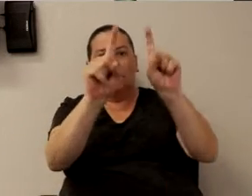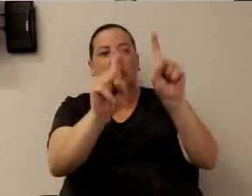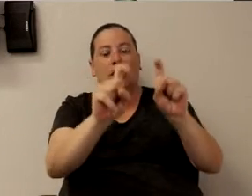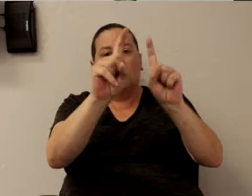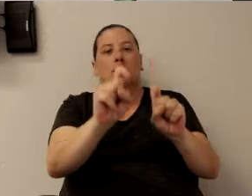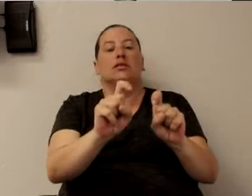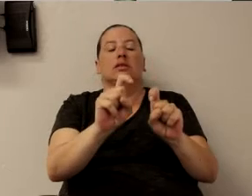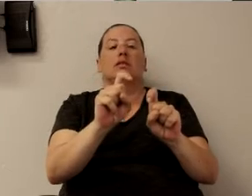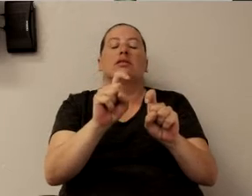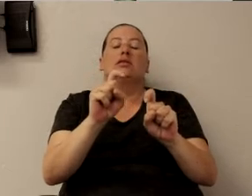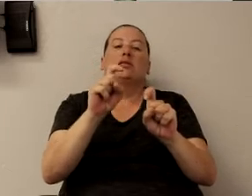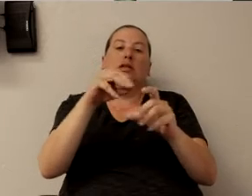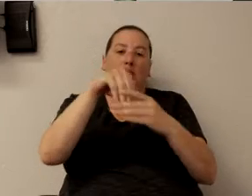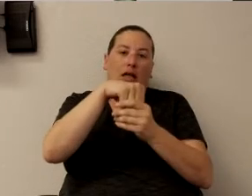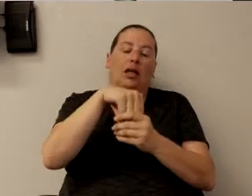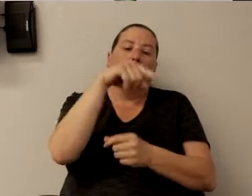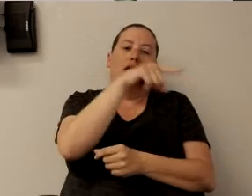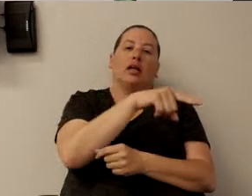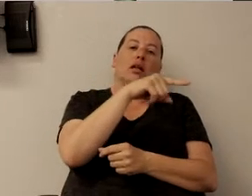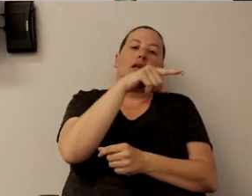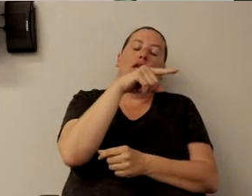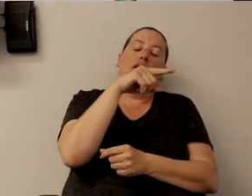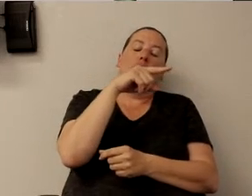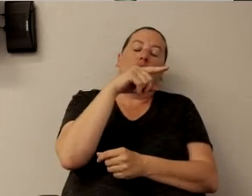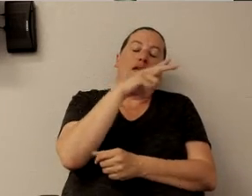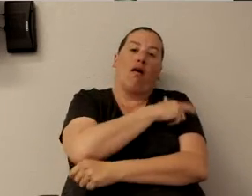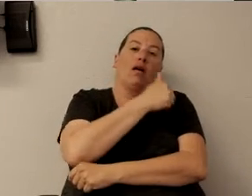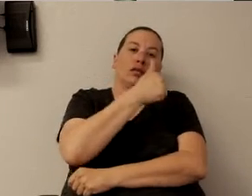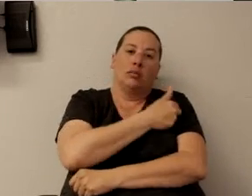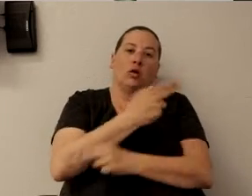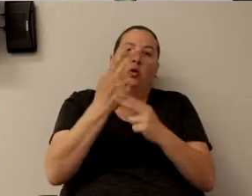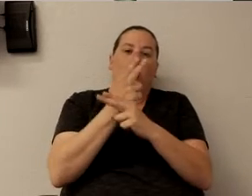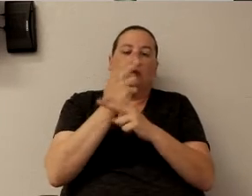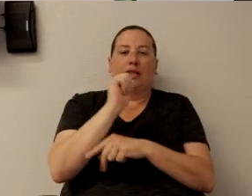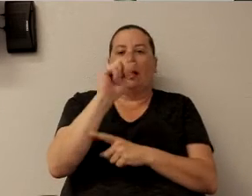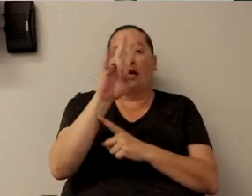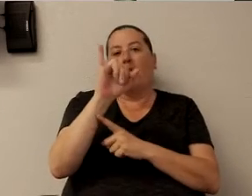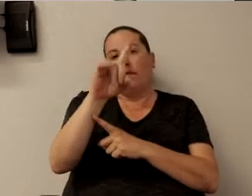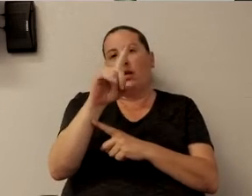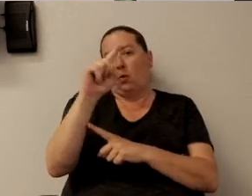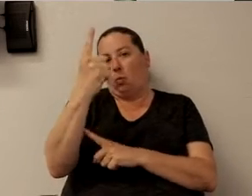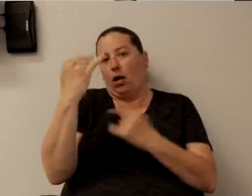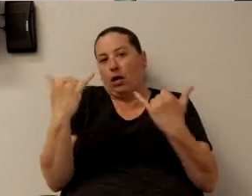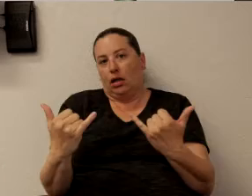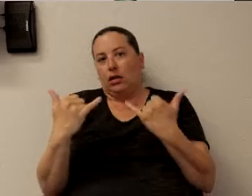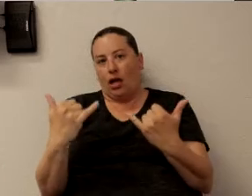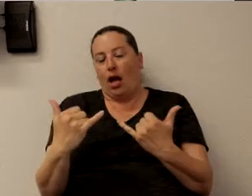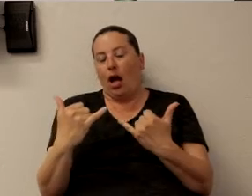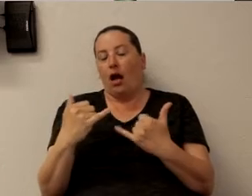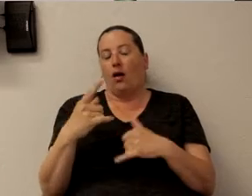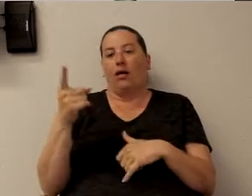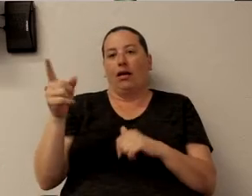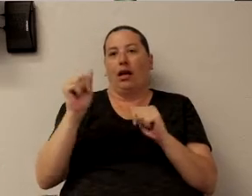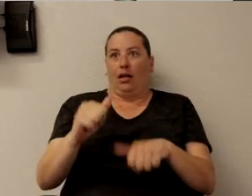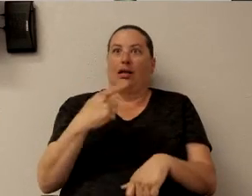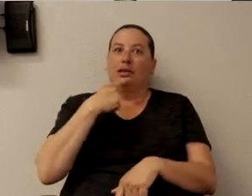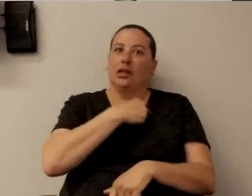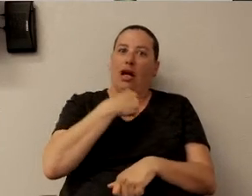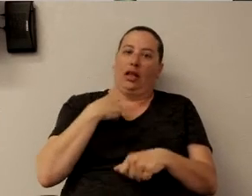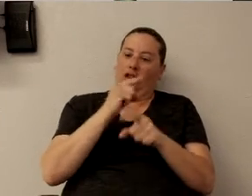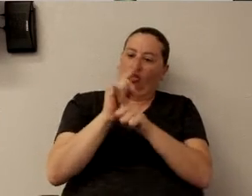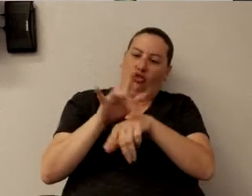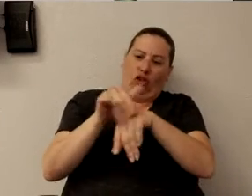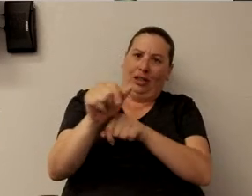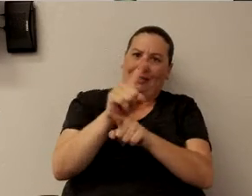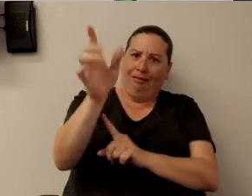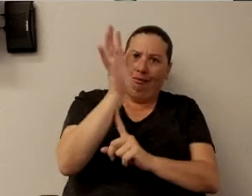using the Abbott One Now platform. And it literally can tell us in as early as 5 minutes